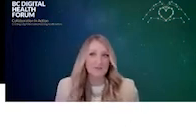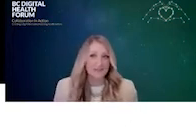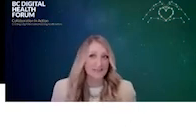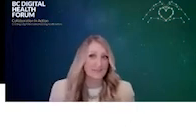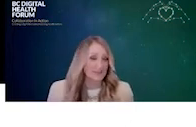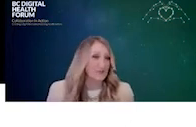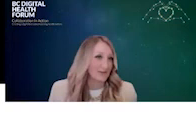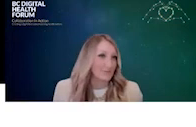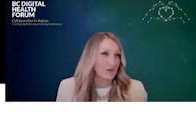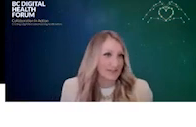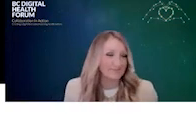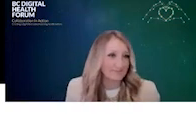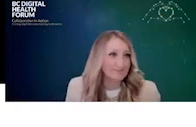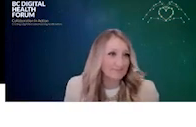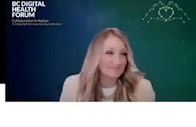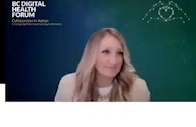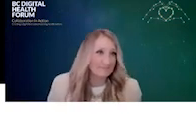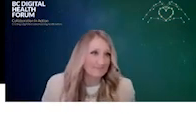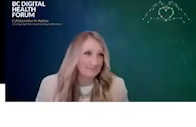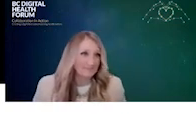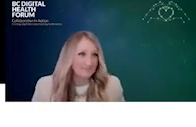around reducing that administrative burden.